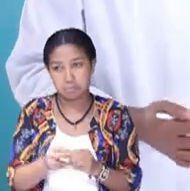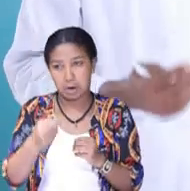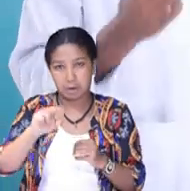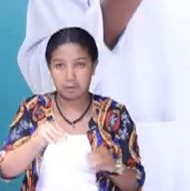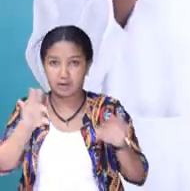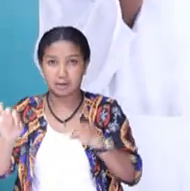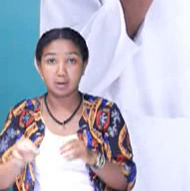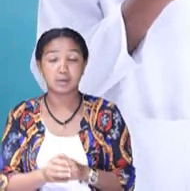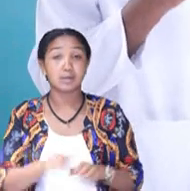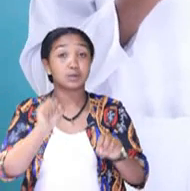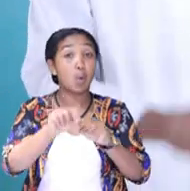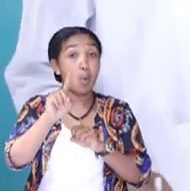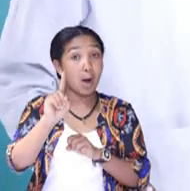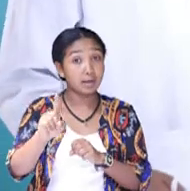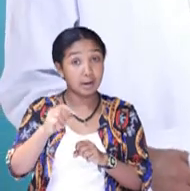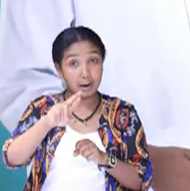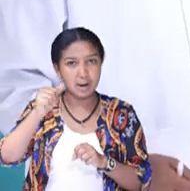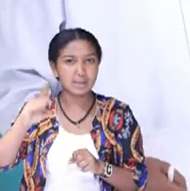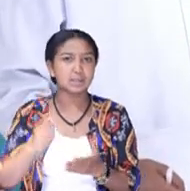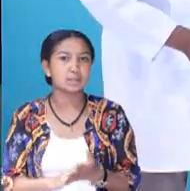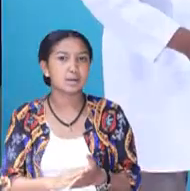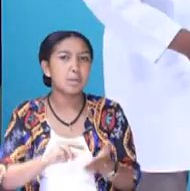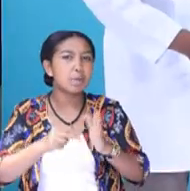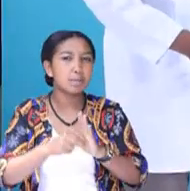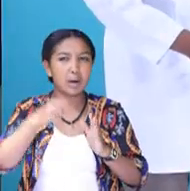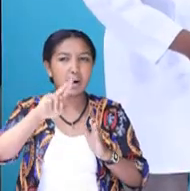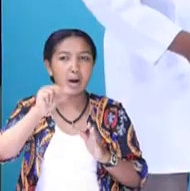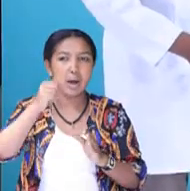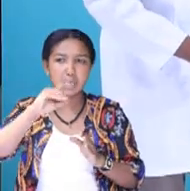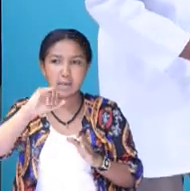radian. So 1 rad, what do you mean by radian then?